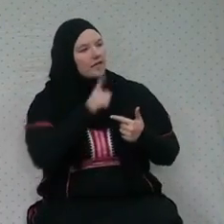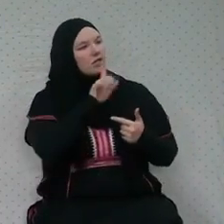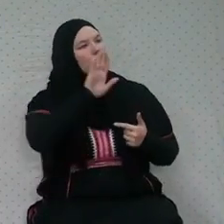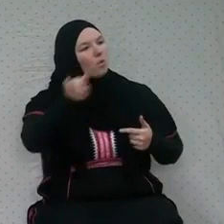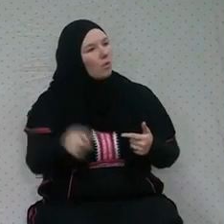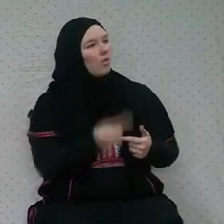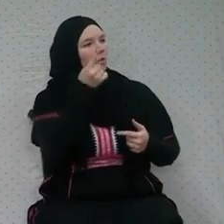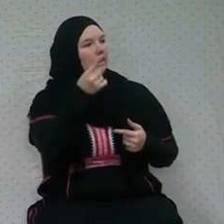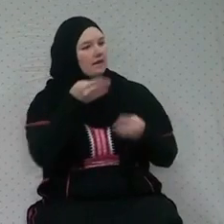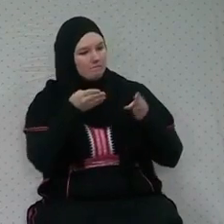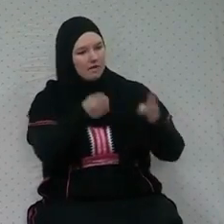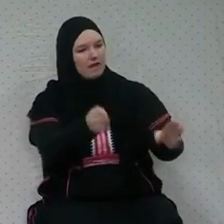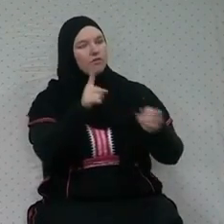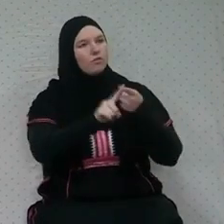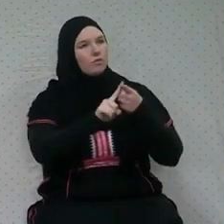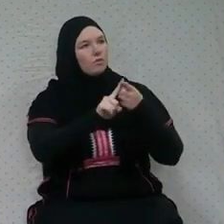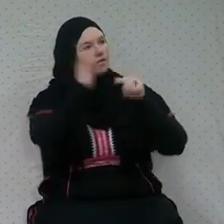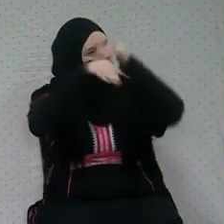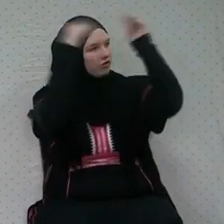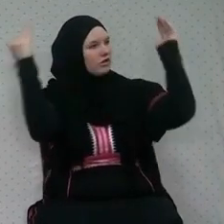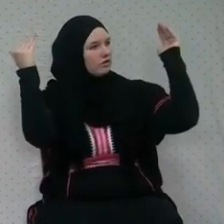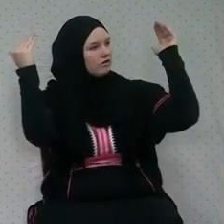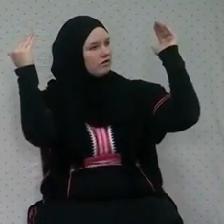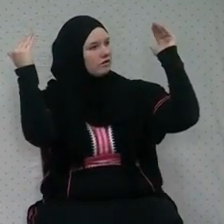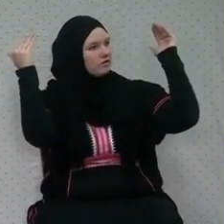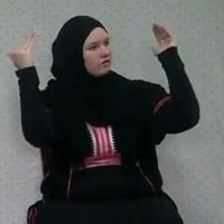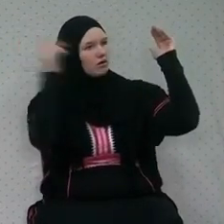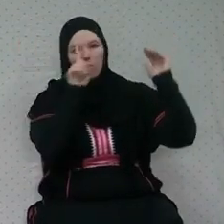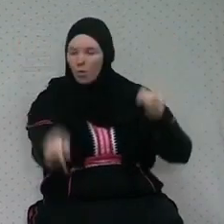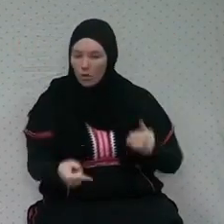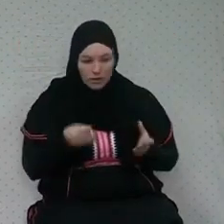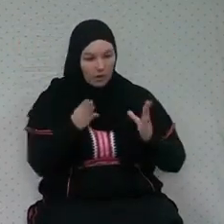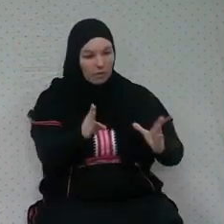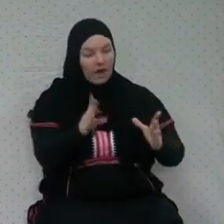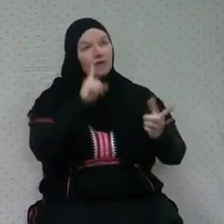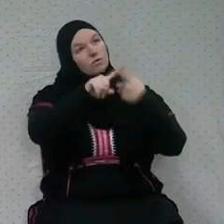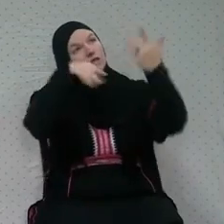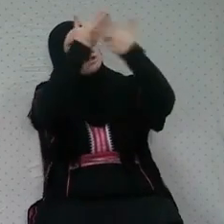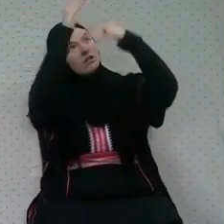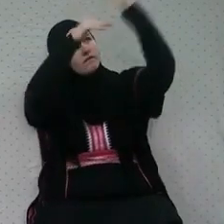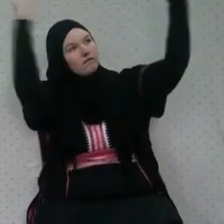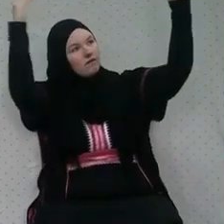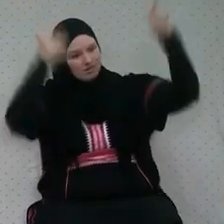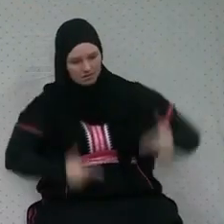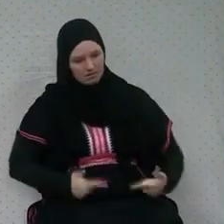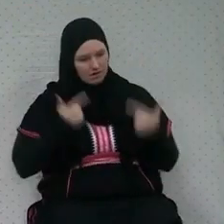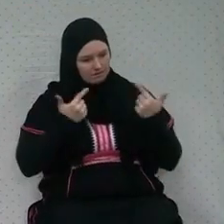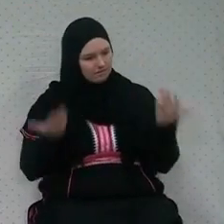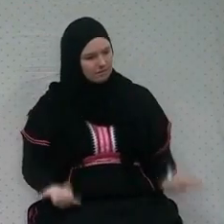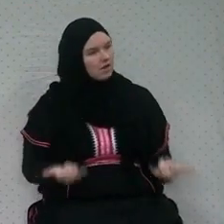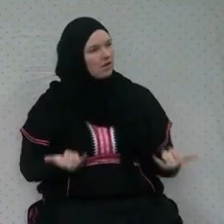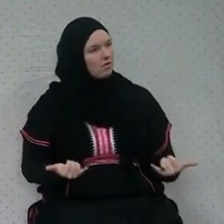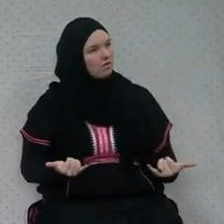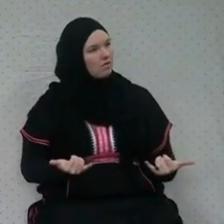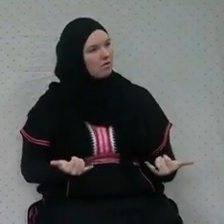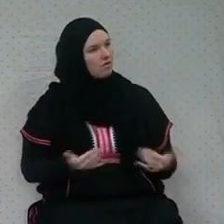to the hereafter. The only path to your hereafter is this life, short as it may be, or long as